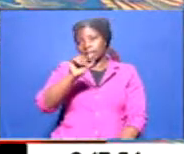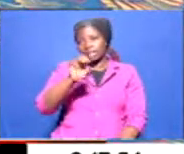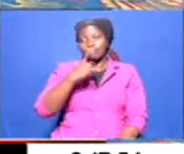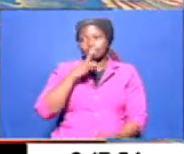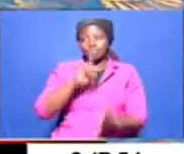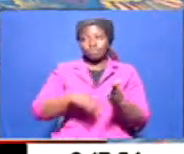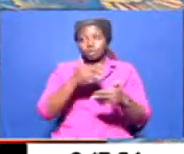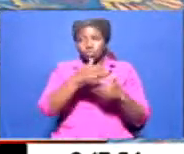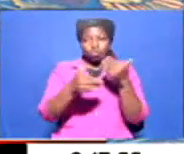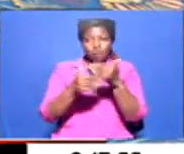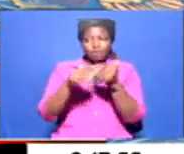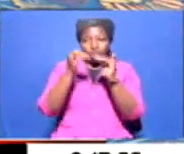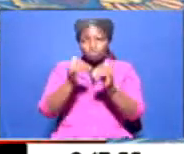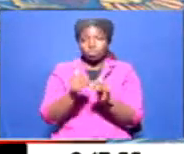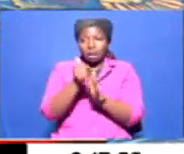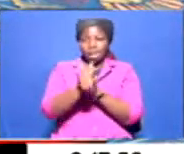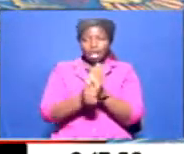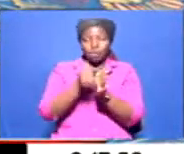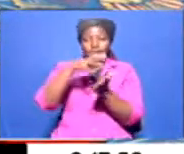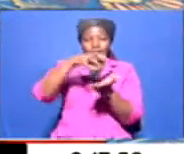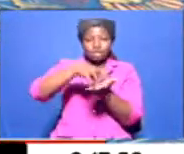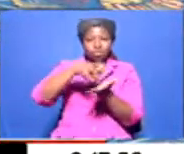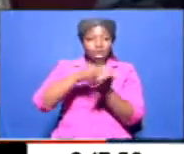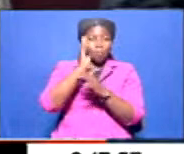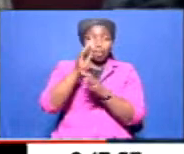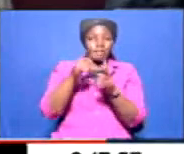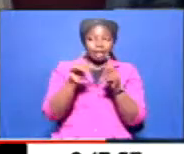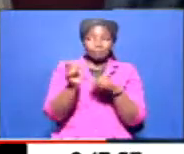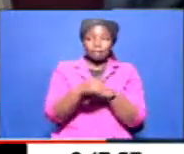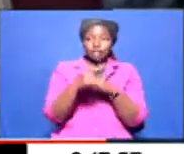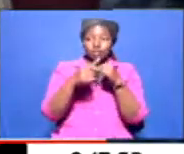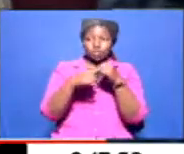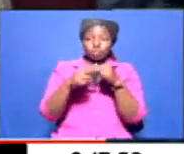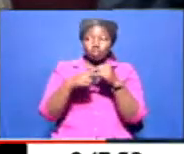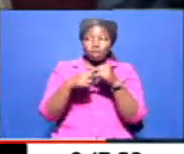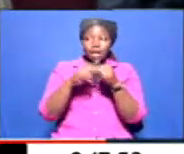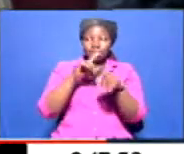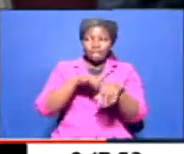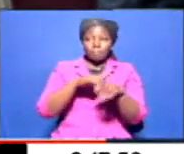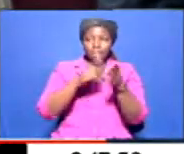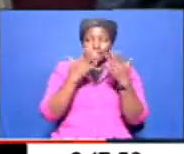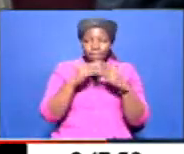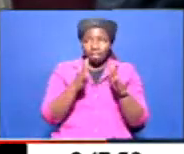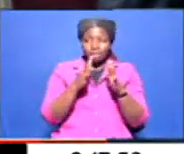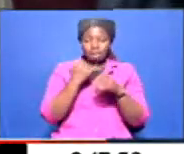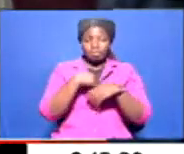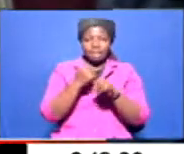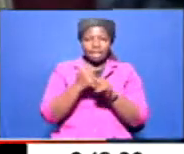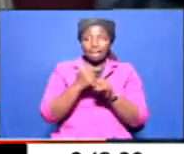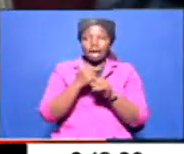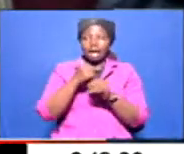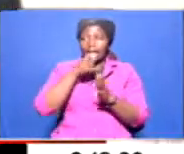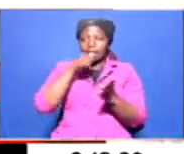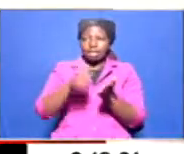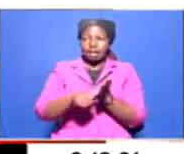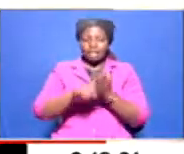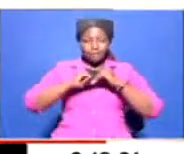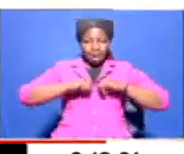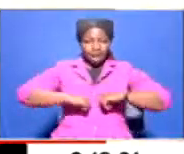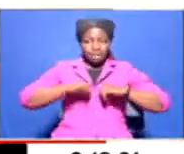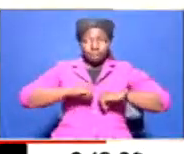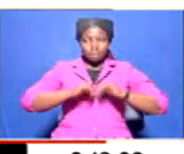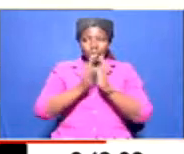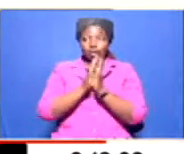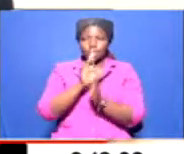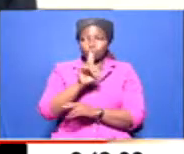Central Railway Station is set to begin in July once they finalize drafting a letter of agreement with the UK government. The